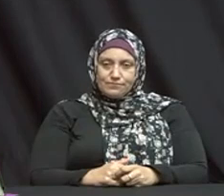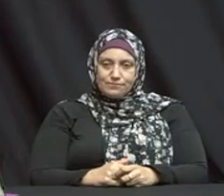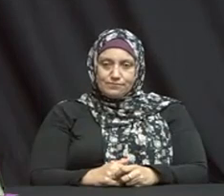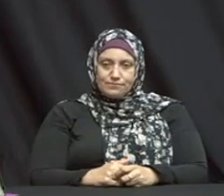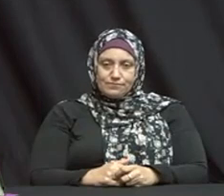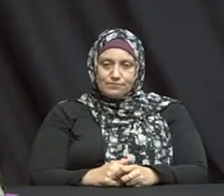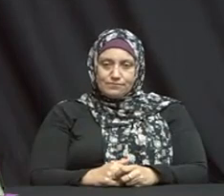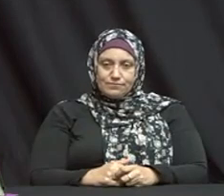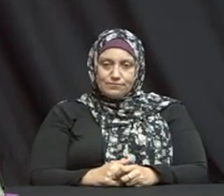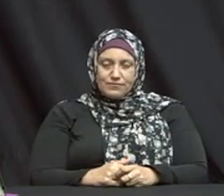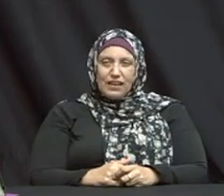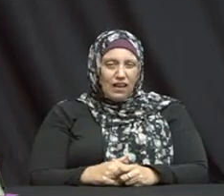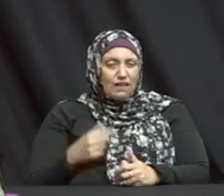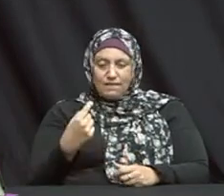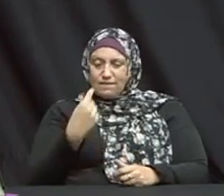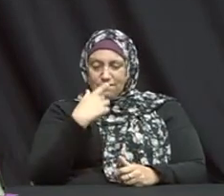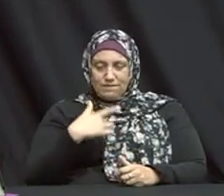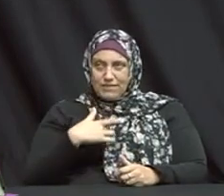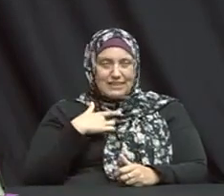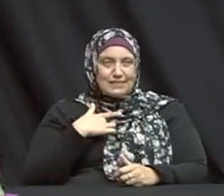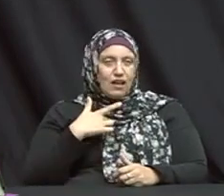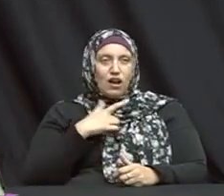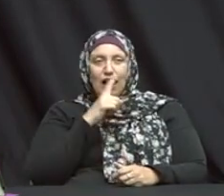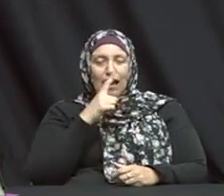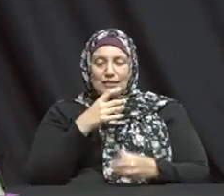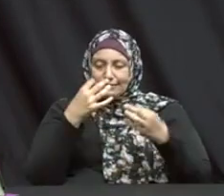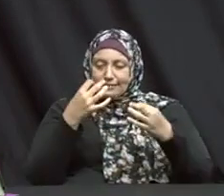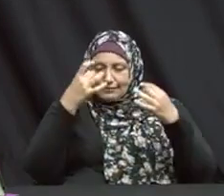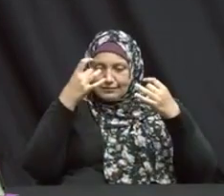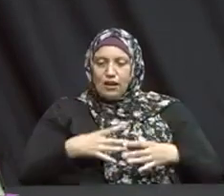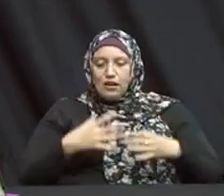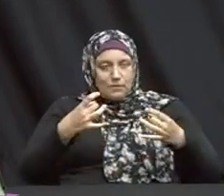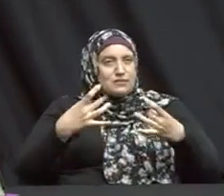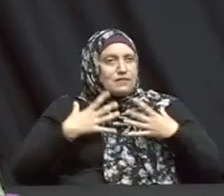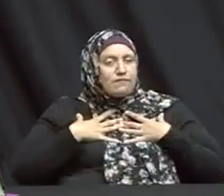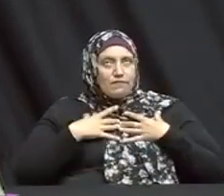sort of emotional pressure or other pressures.